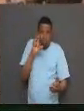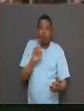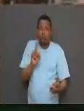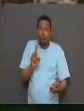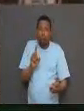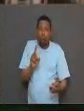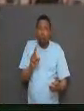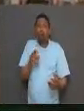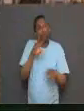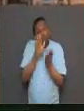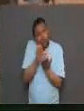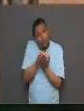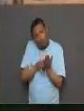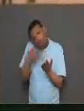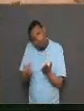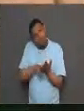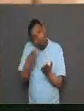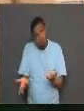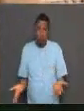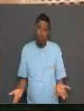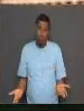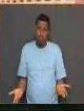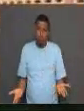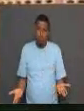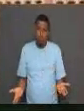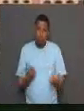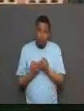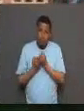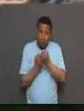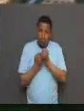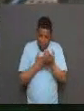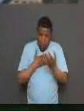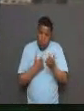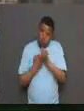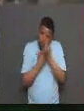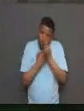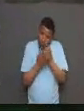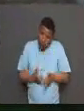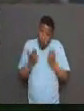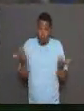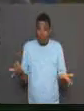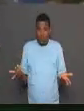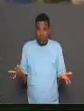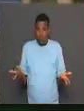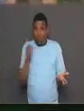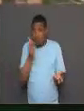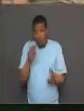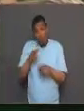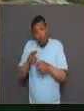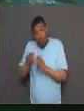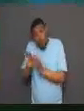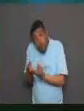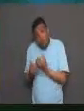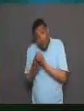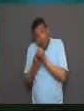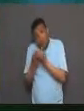to drop out of school in order to support themselves and their siblings.